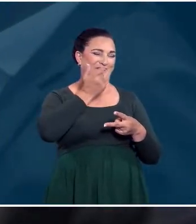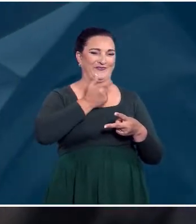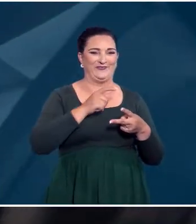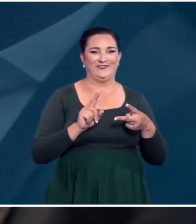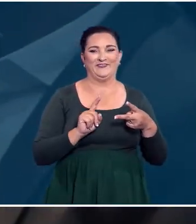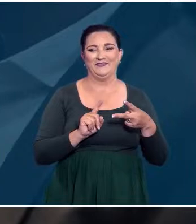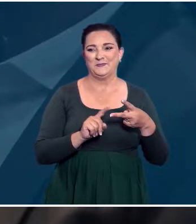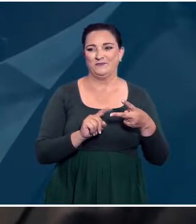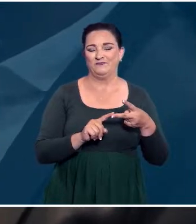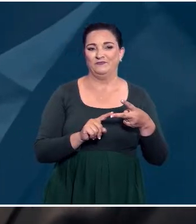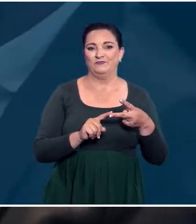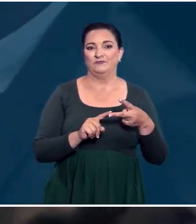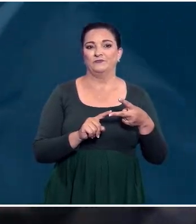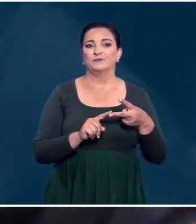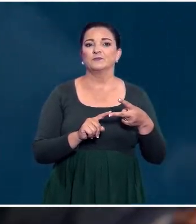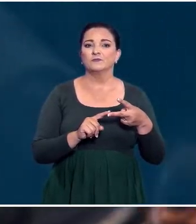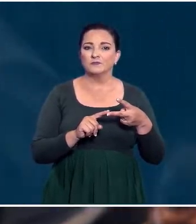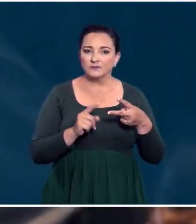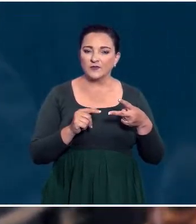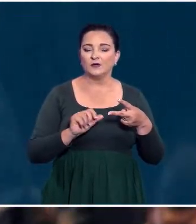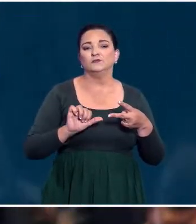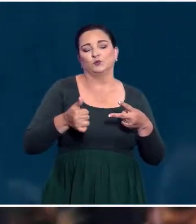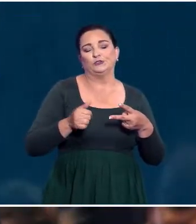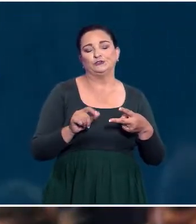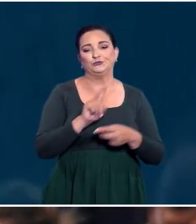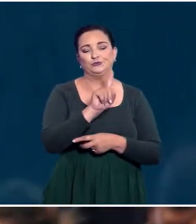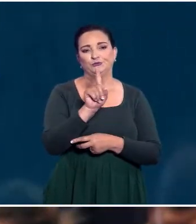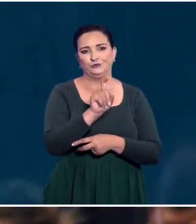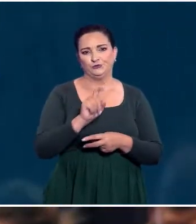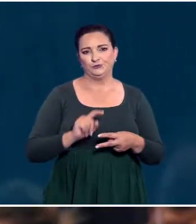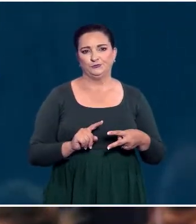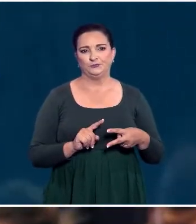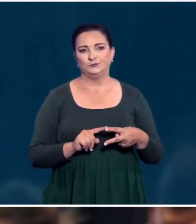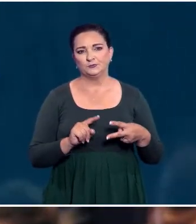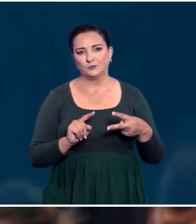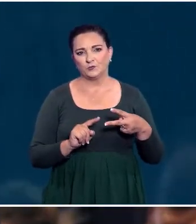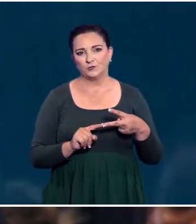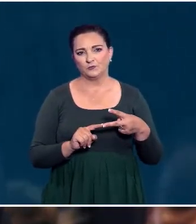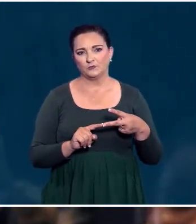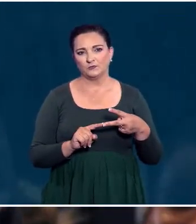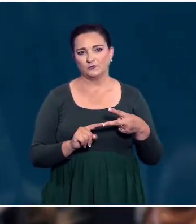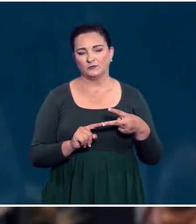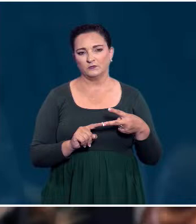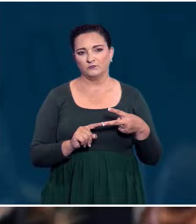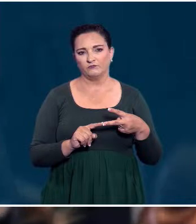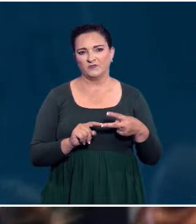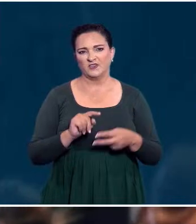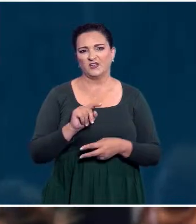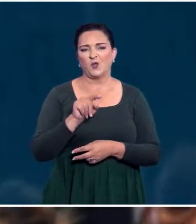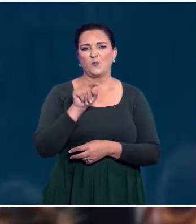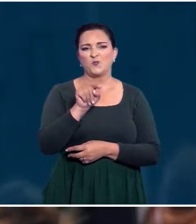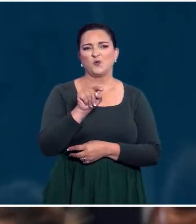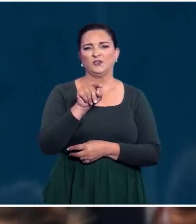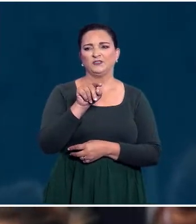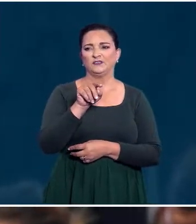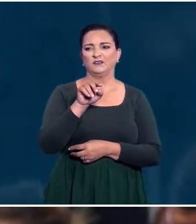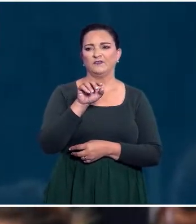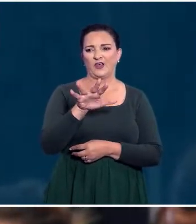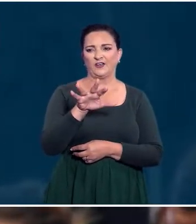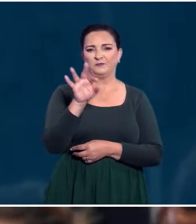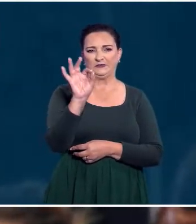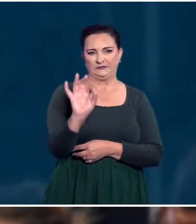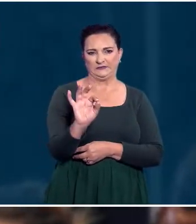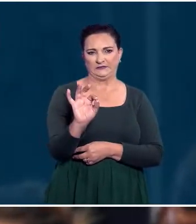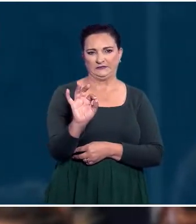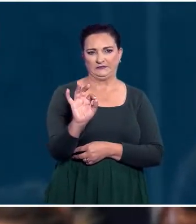I asked the question based on the following. VAT is going up by 0.5%. With the result,